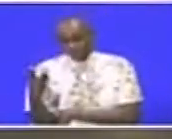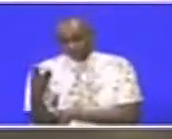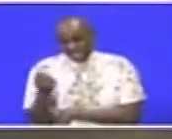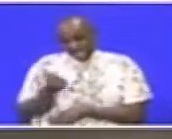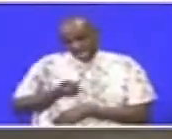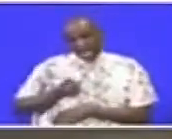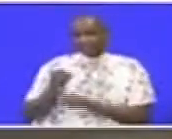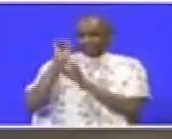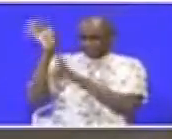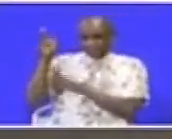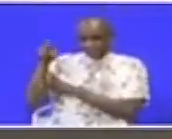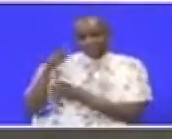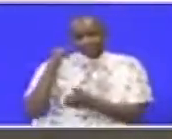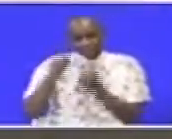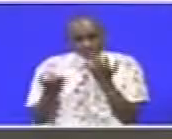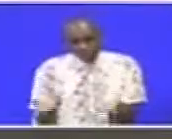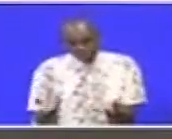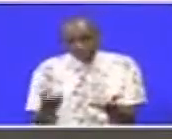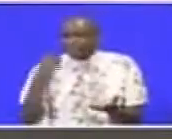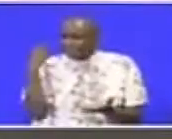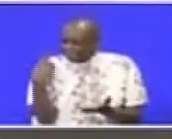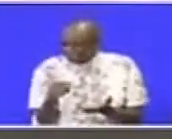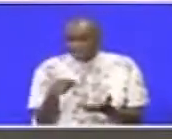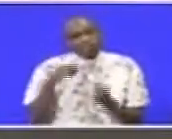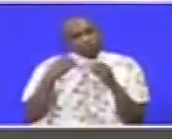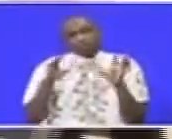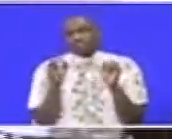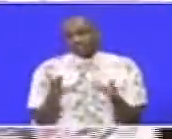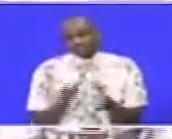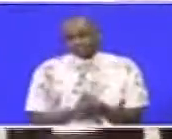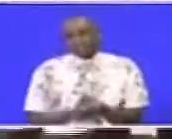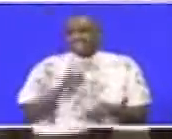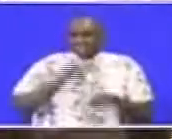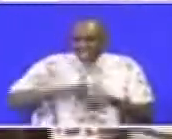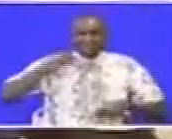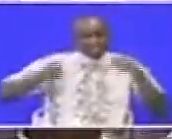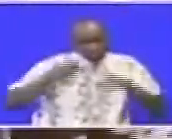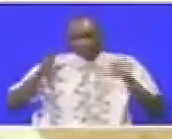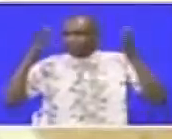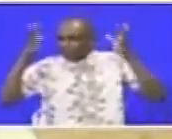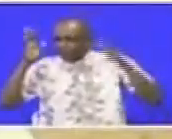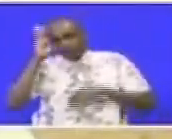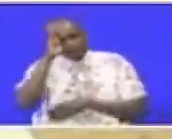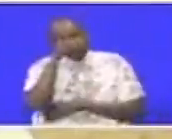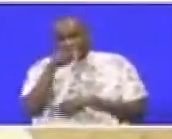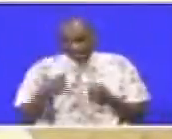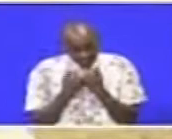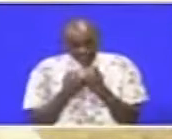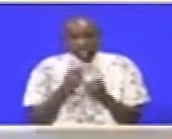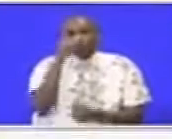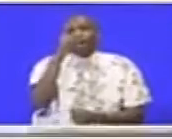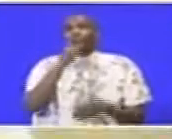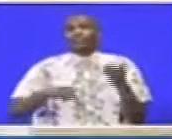basketball, Kaya Tiwi triumphed in the finals after going unbeaten in the competition. As the jubilations continue here in Bungoma County, one thing is for